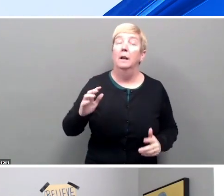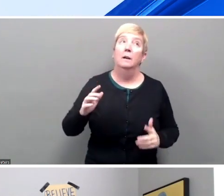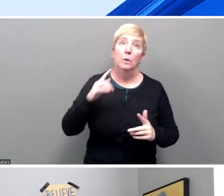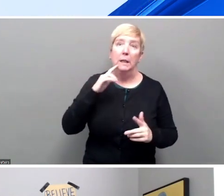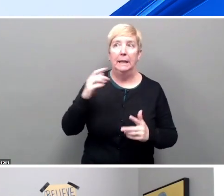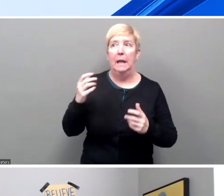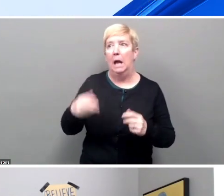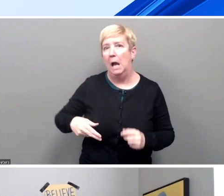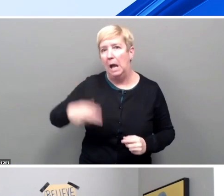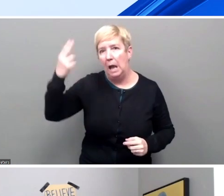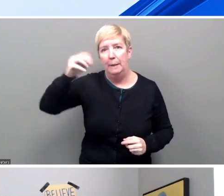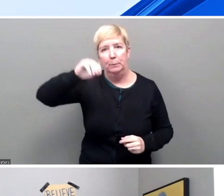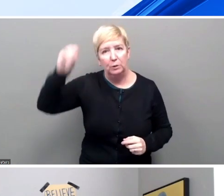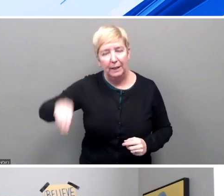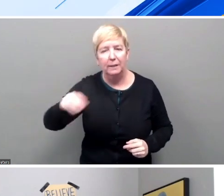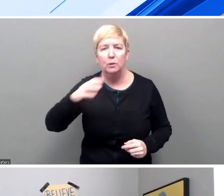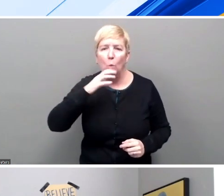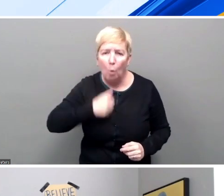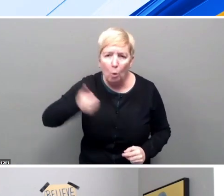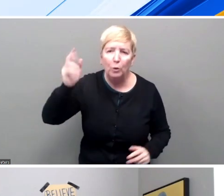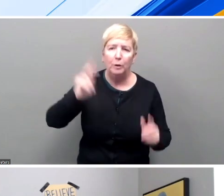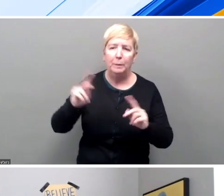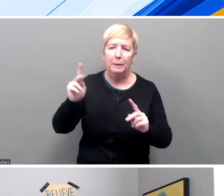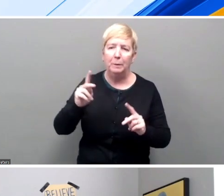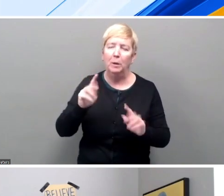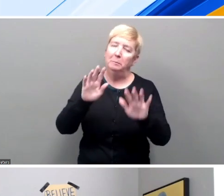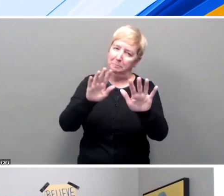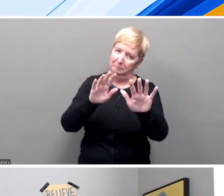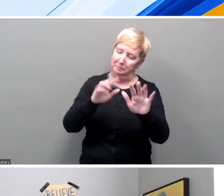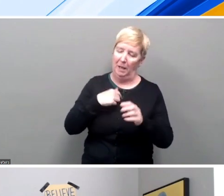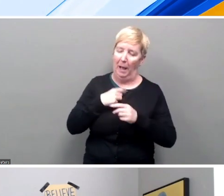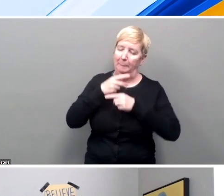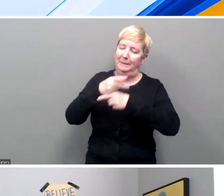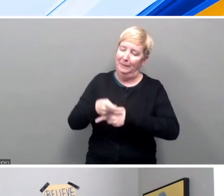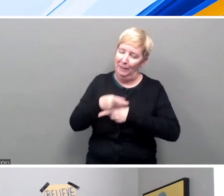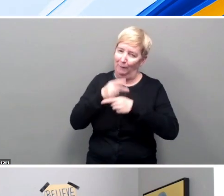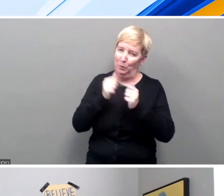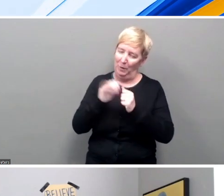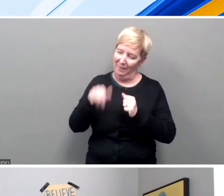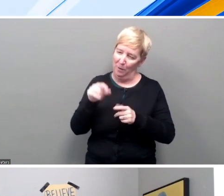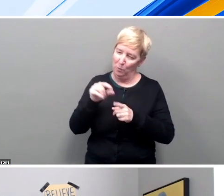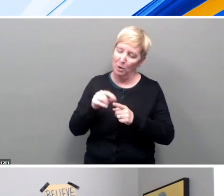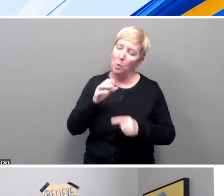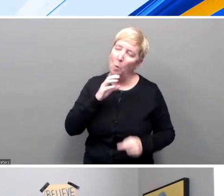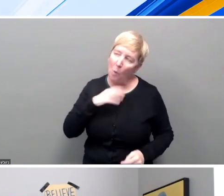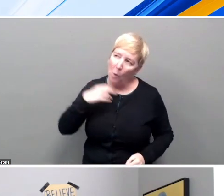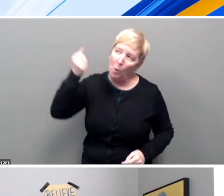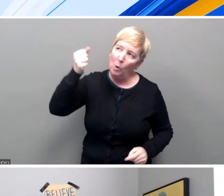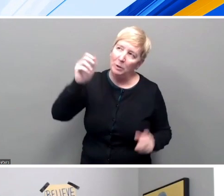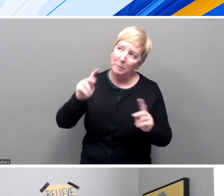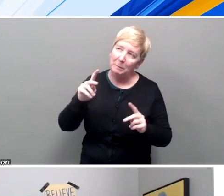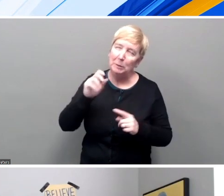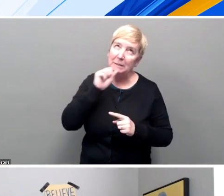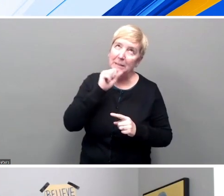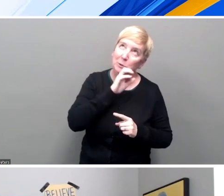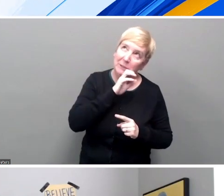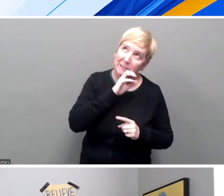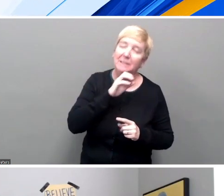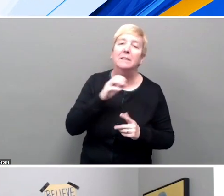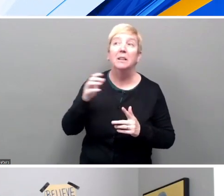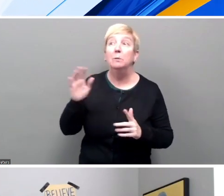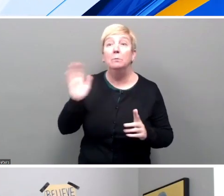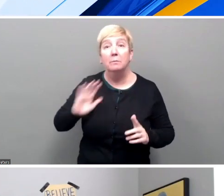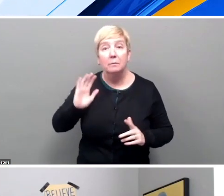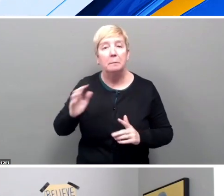individuals. And I use that term very, very carefully now. Seniors, a much higher percent, and that's come way